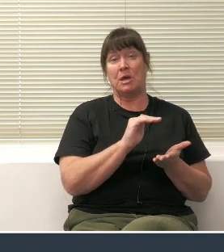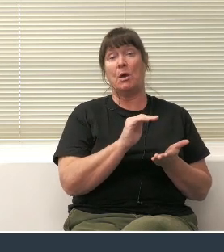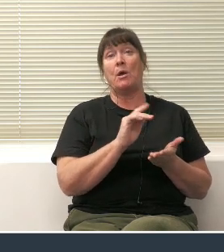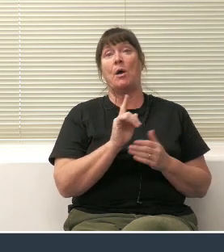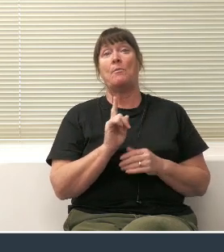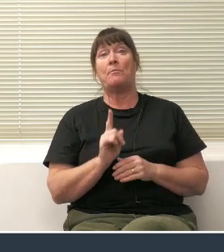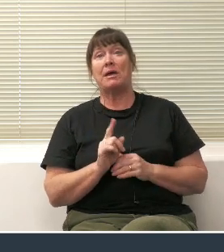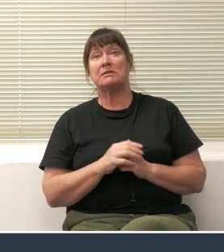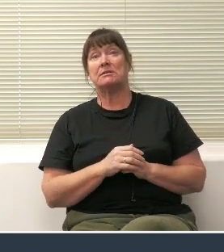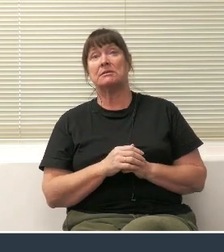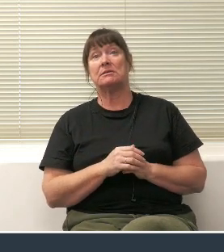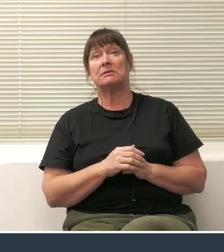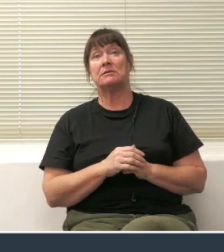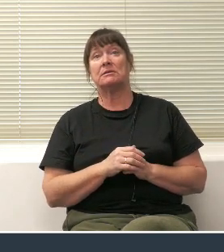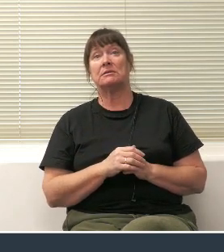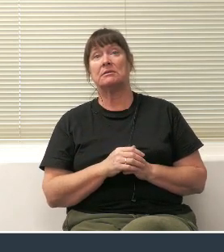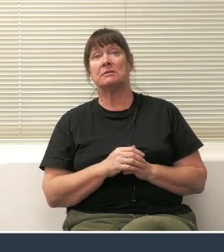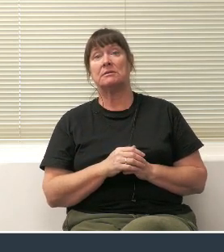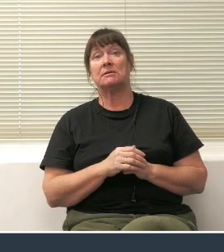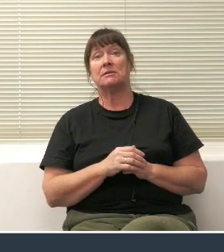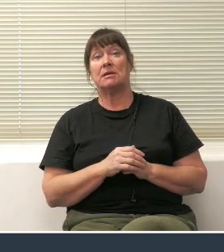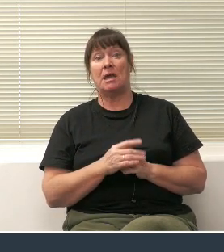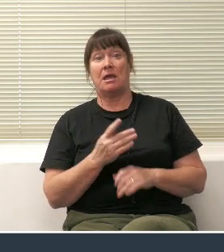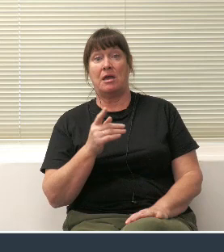looking to utilise